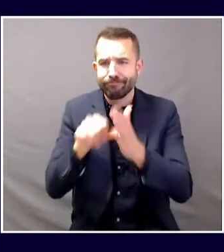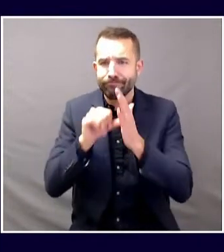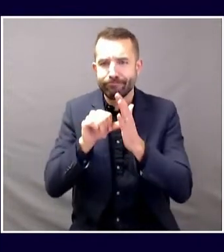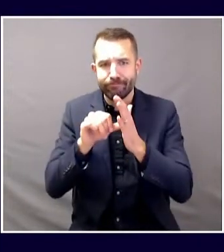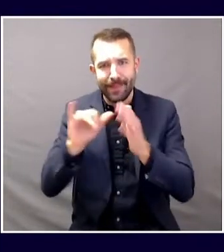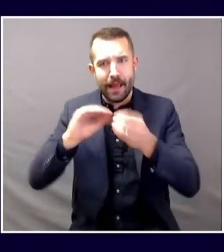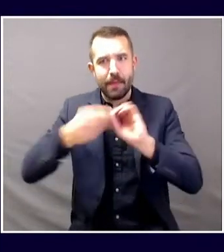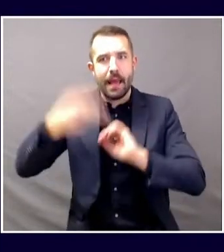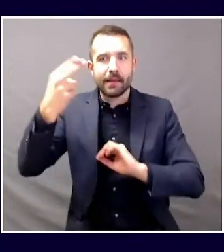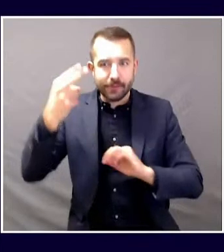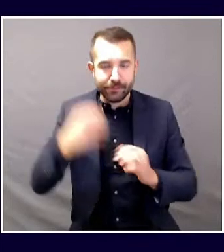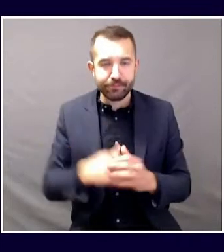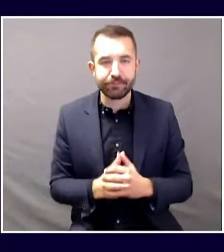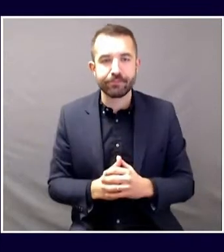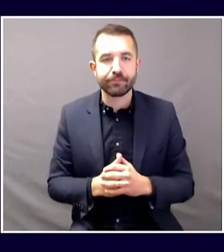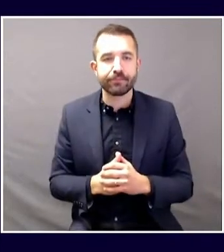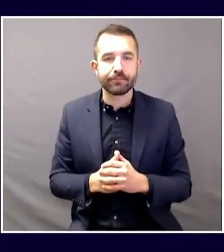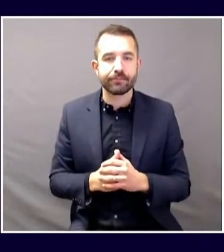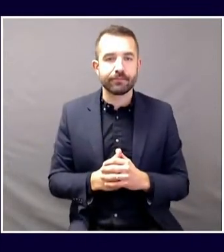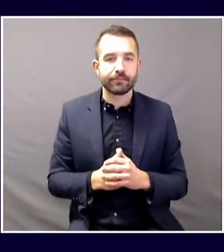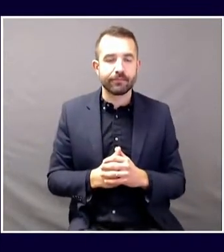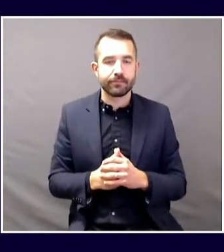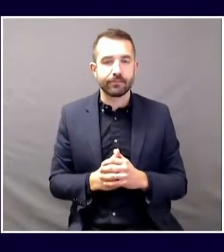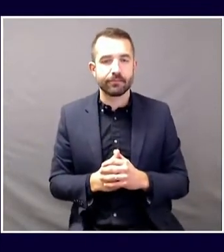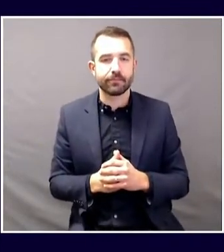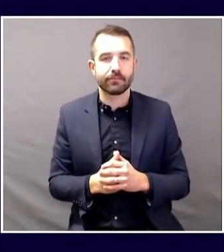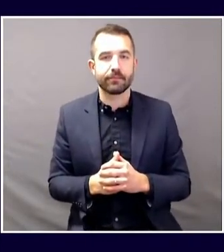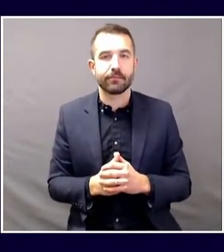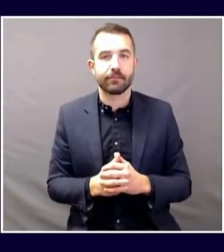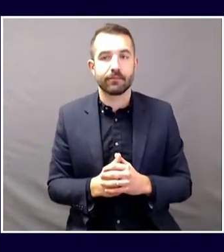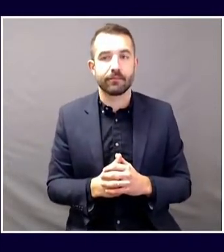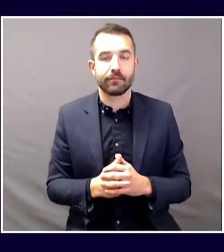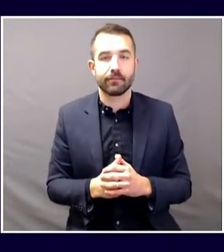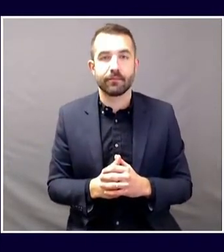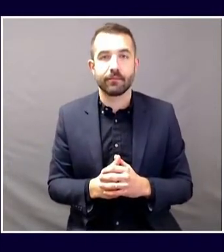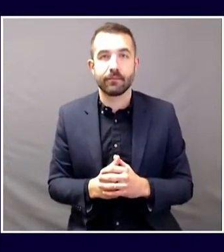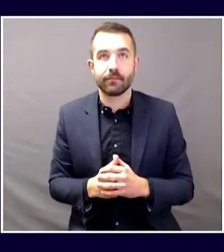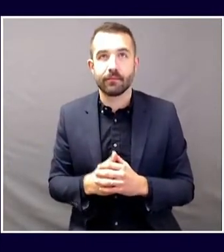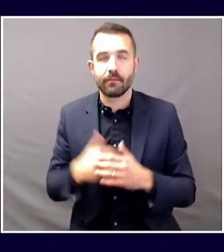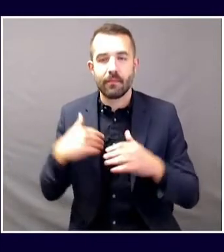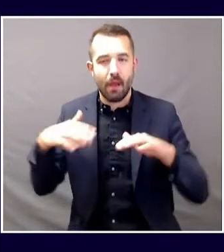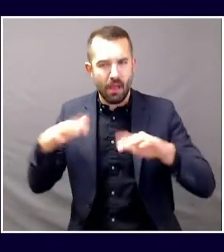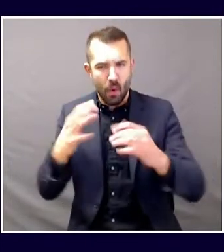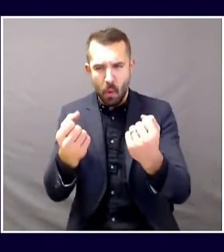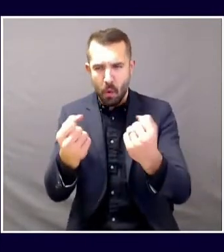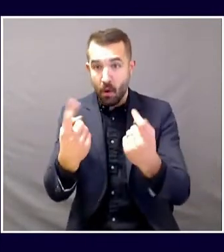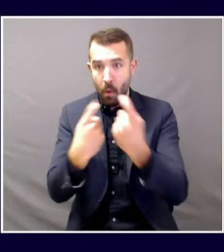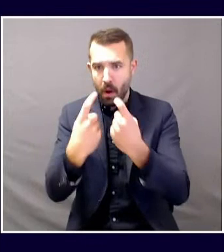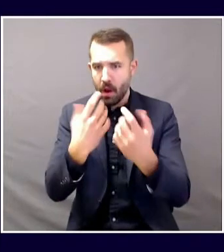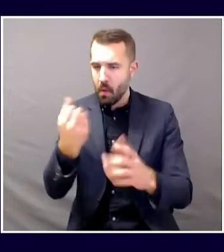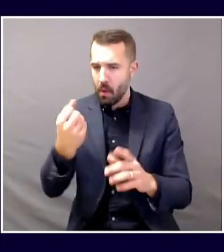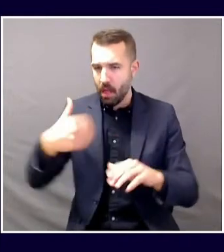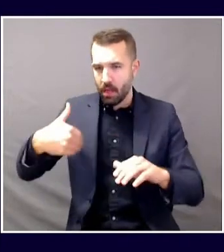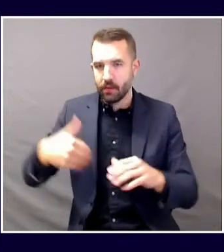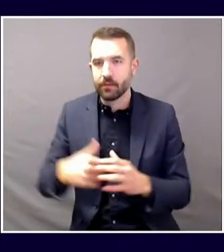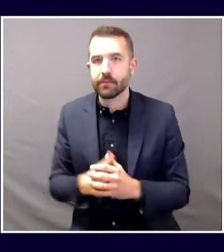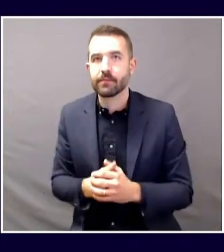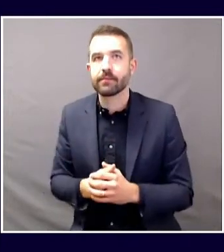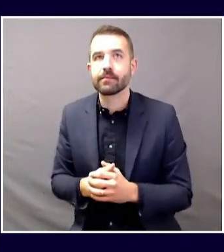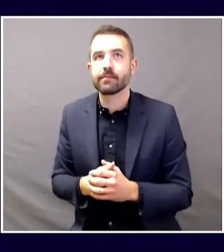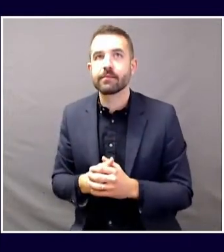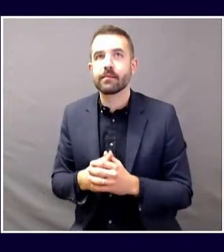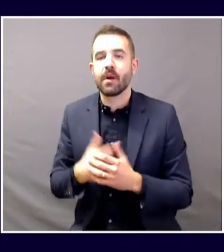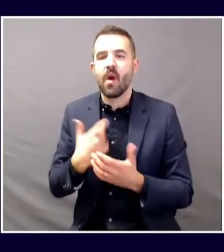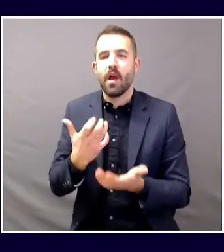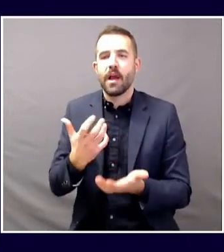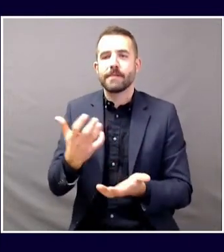Before I turn to questions from our colleagues in the media, I want to talk a little bit